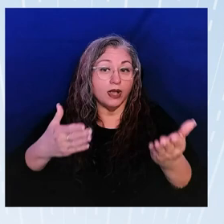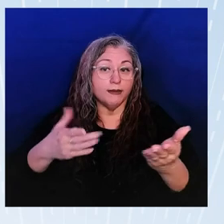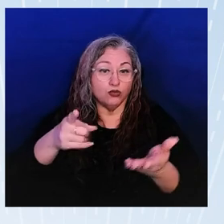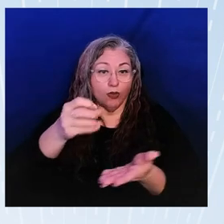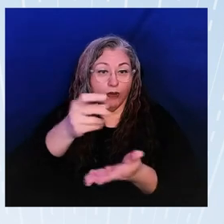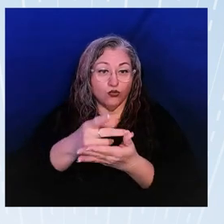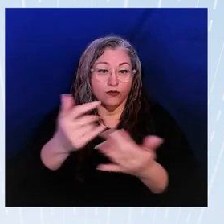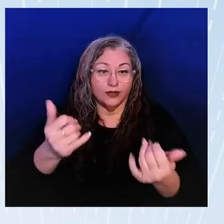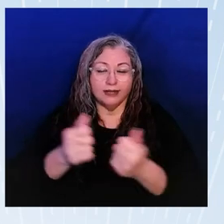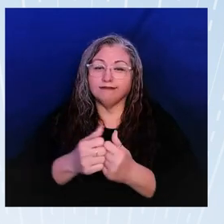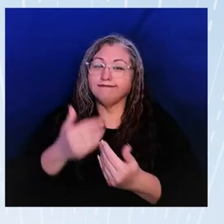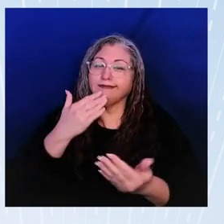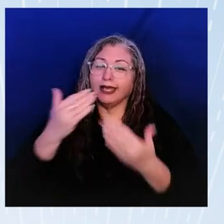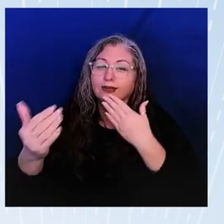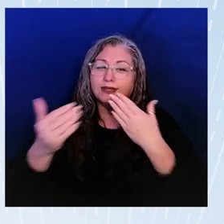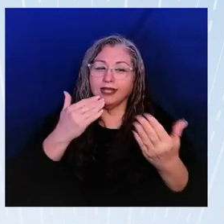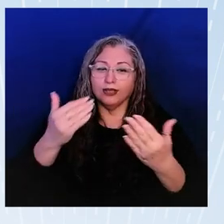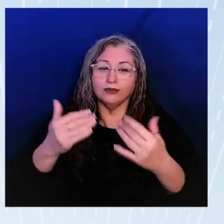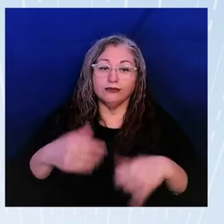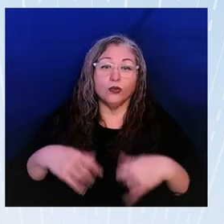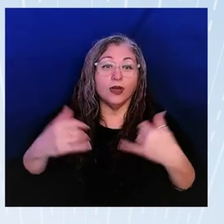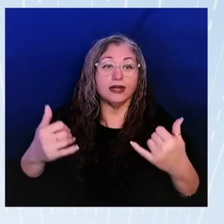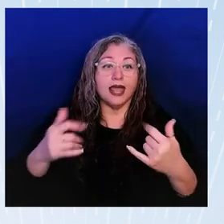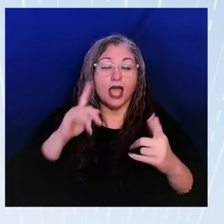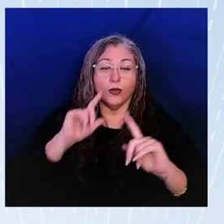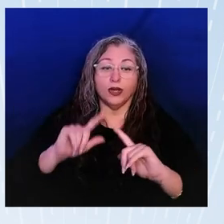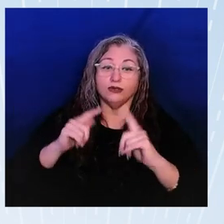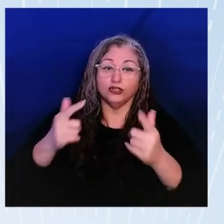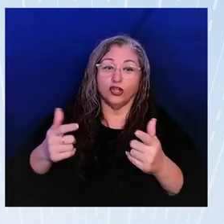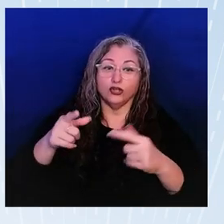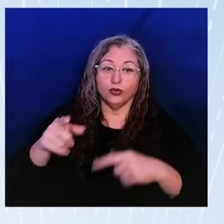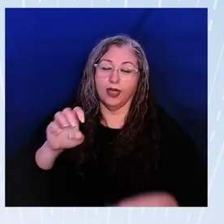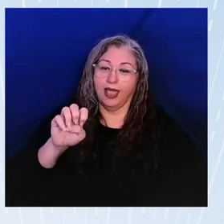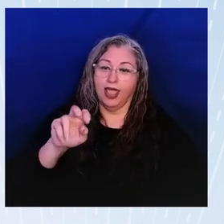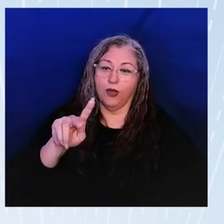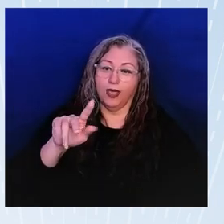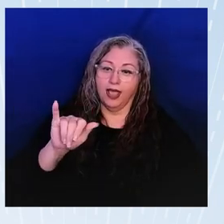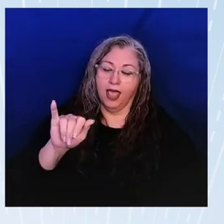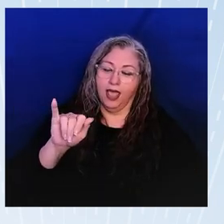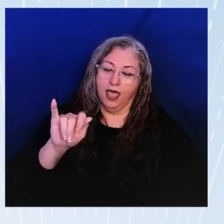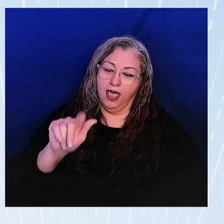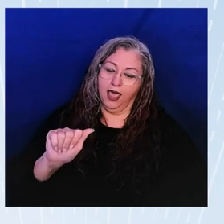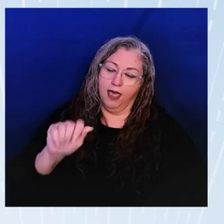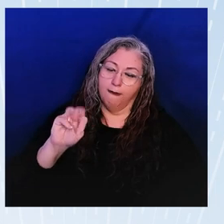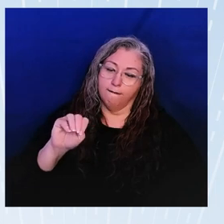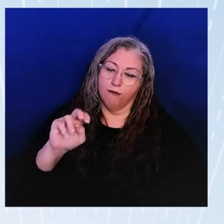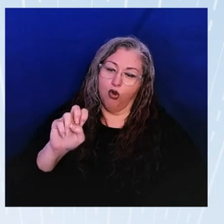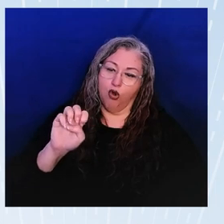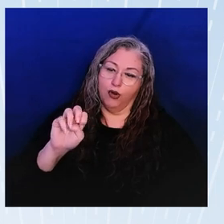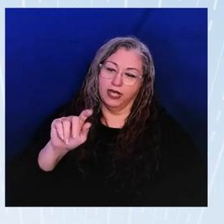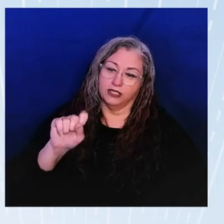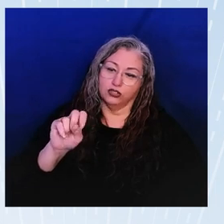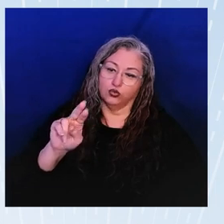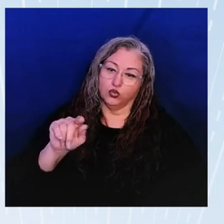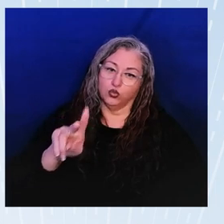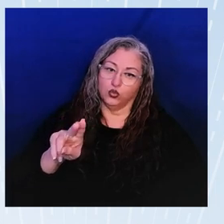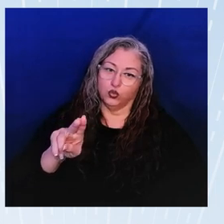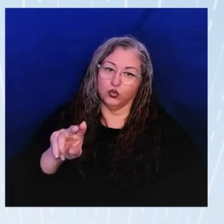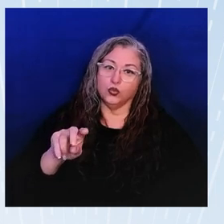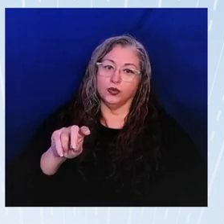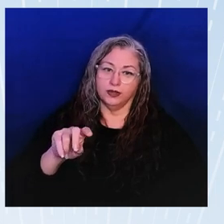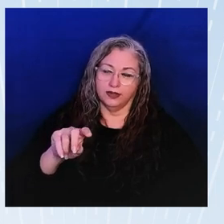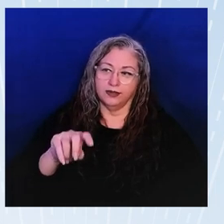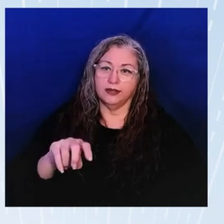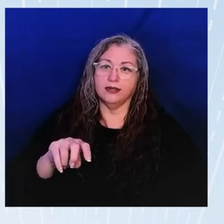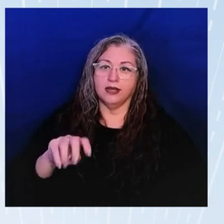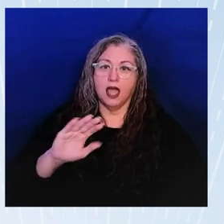you, thank you. And now I'll turn it over to Erica Moritsugu, our phenomenal leader at the White House,